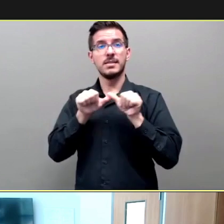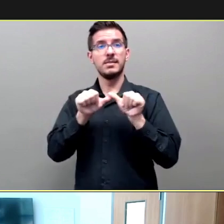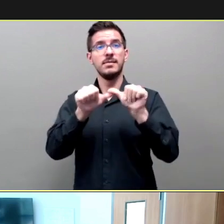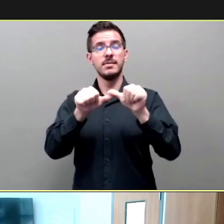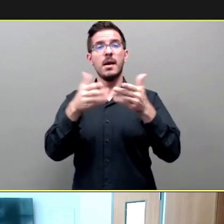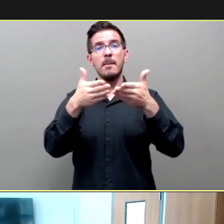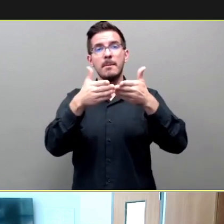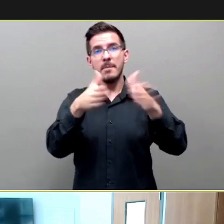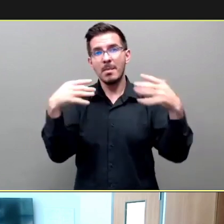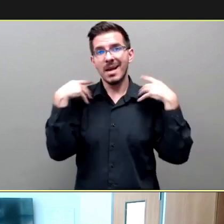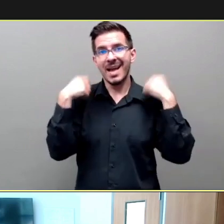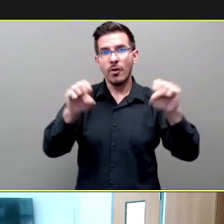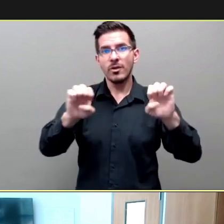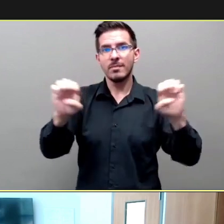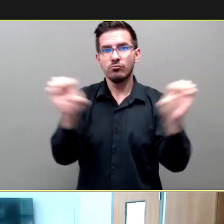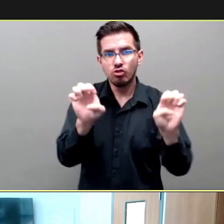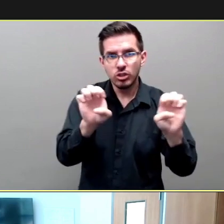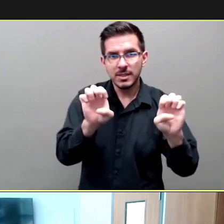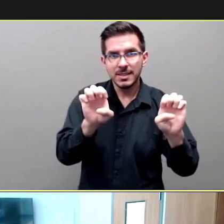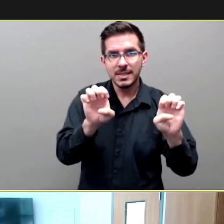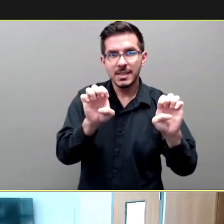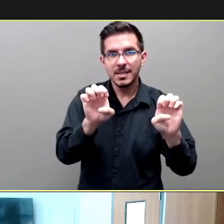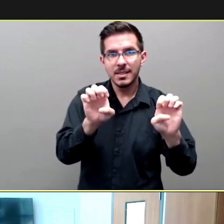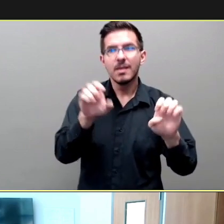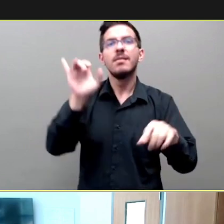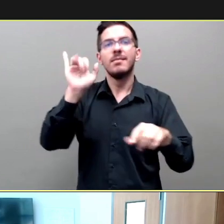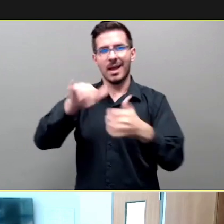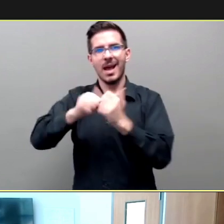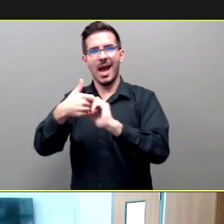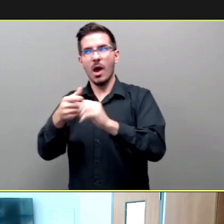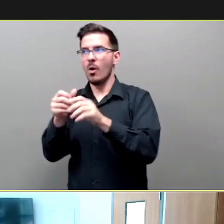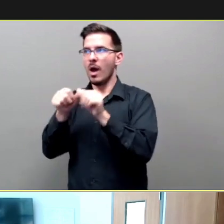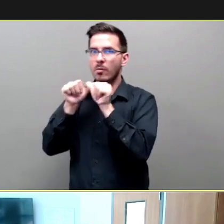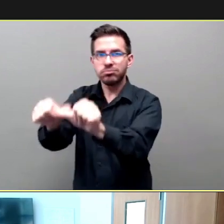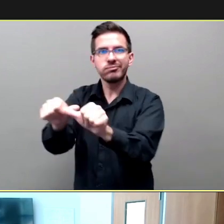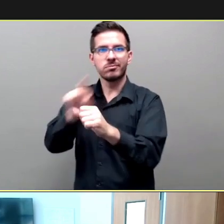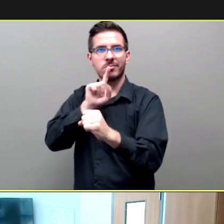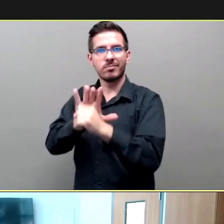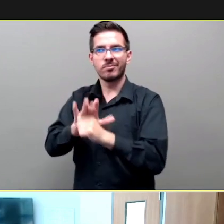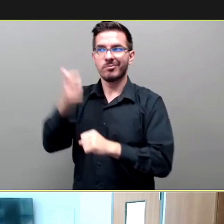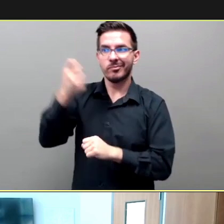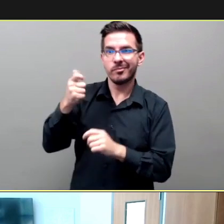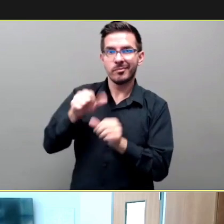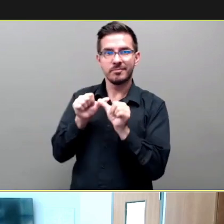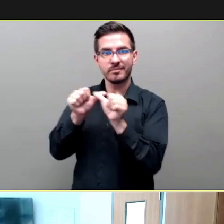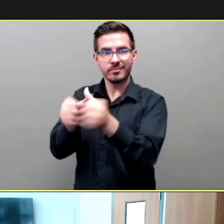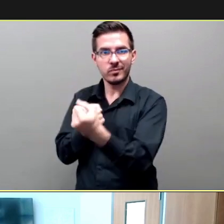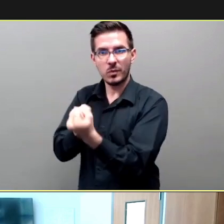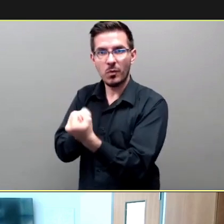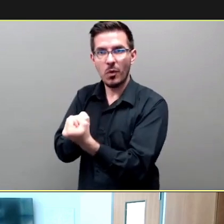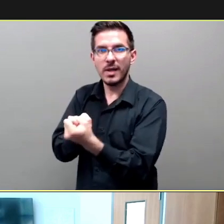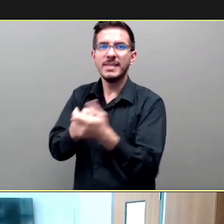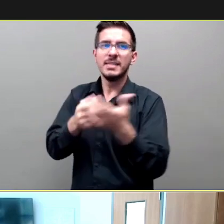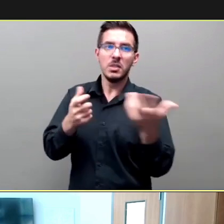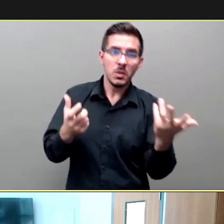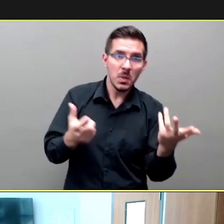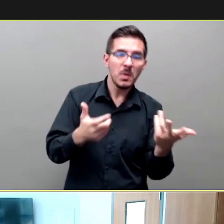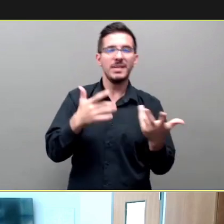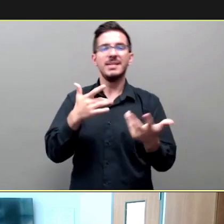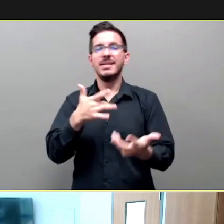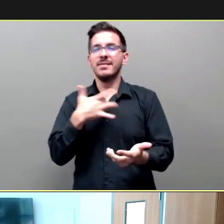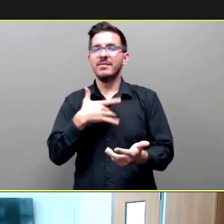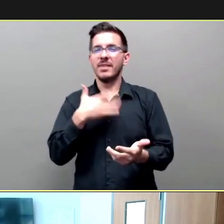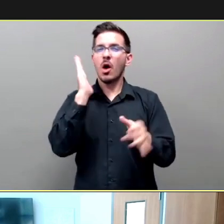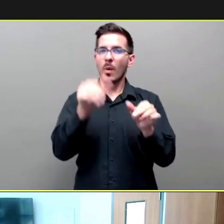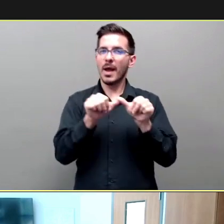health emergency, that there is very little likelihood that we will end our public health emergency before